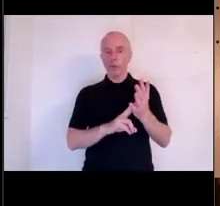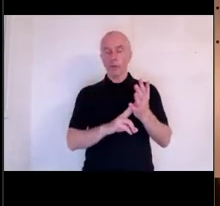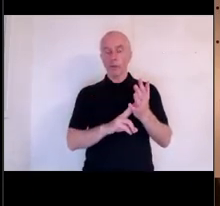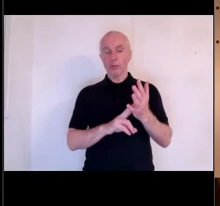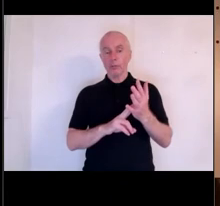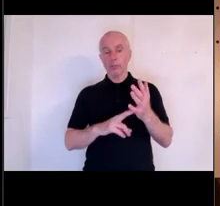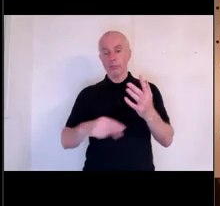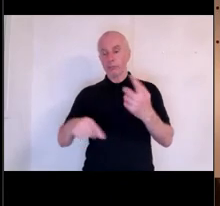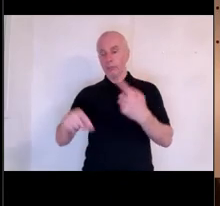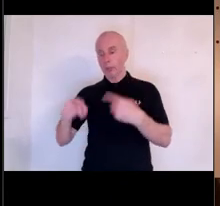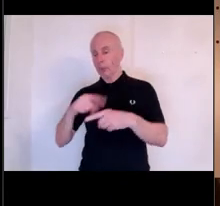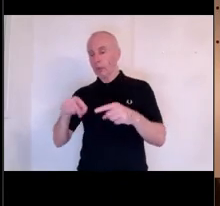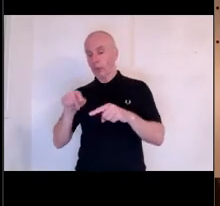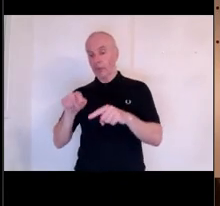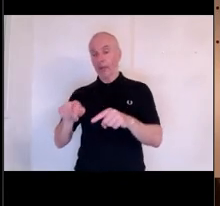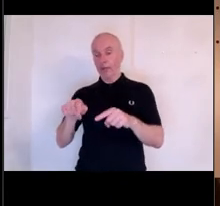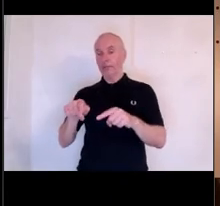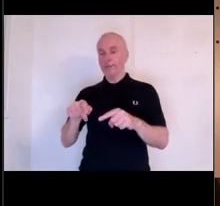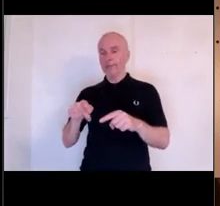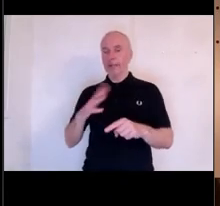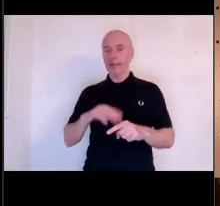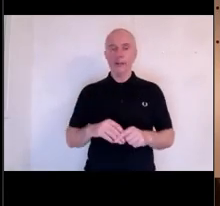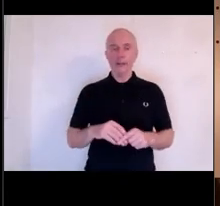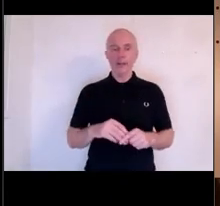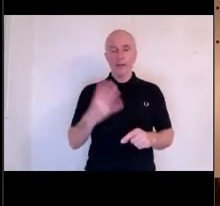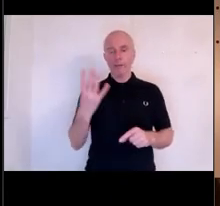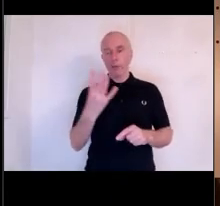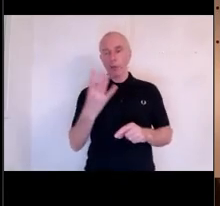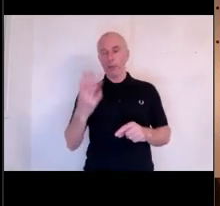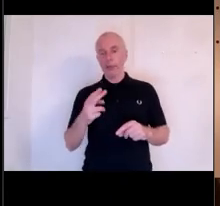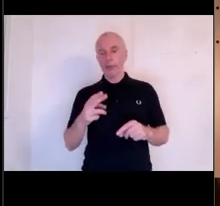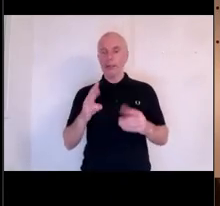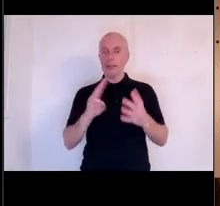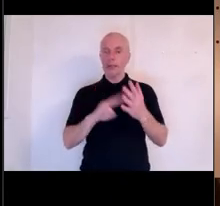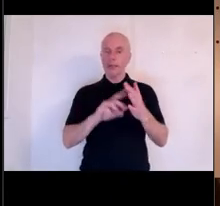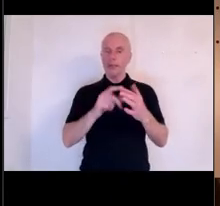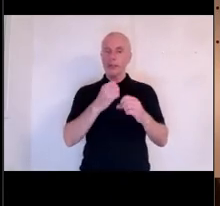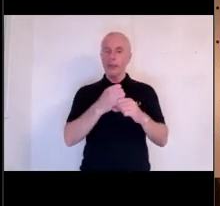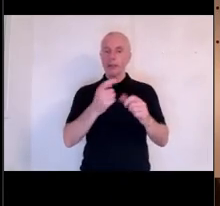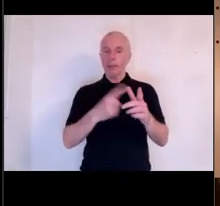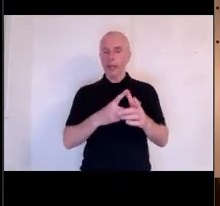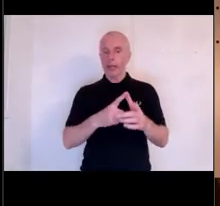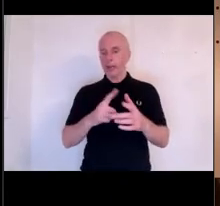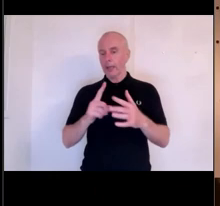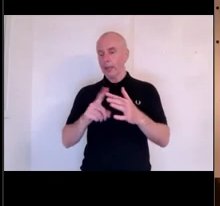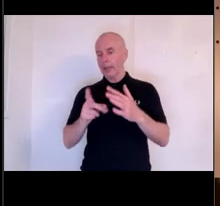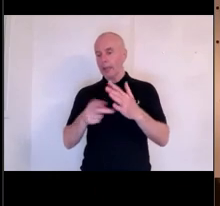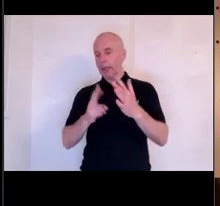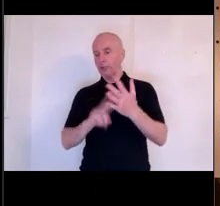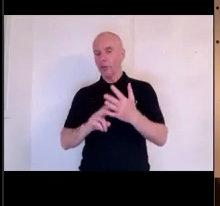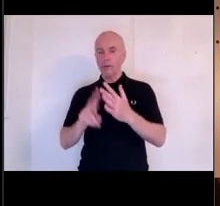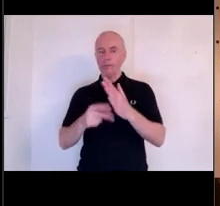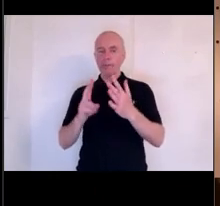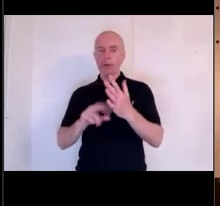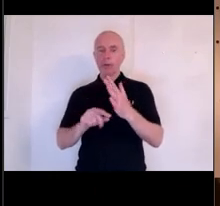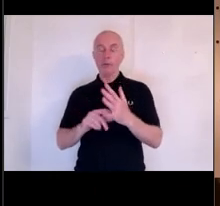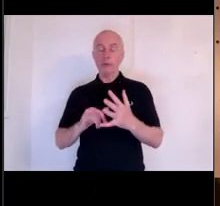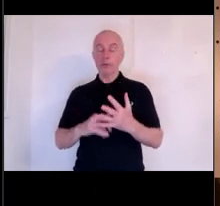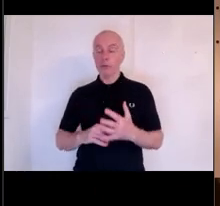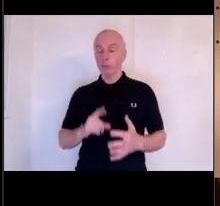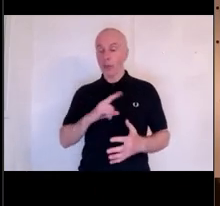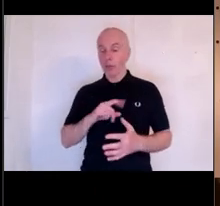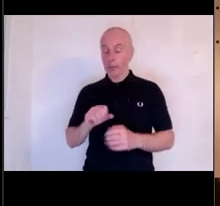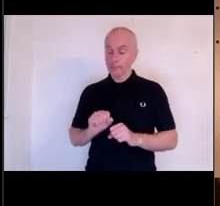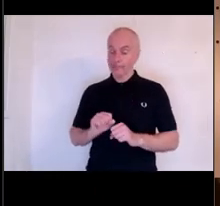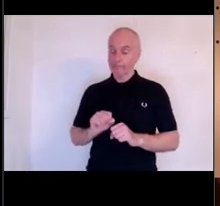around measurements at 14 mega electron volts because that's the neutrons that are generated in their system. So they need to be able to do the experiments at that